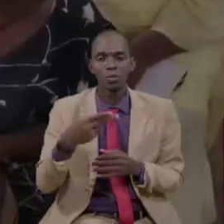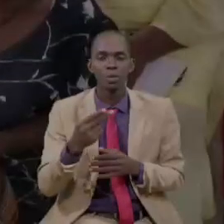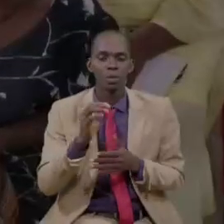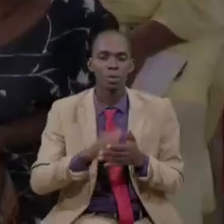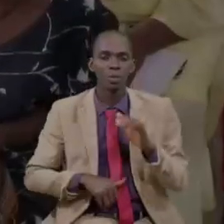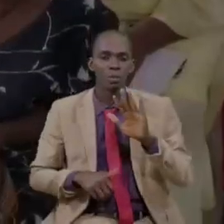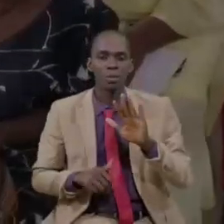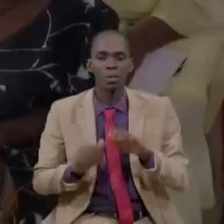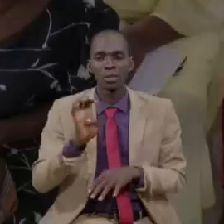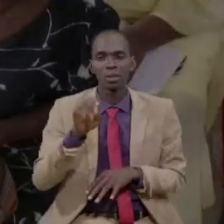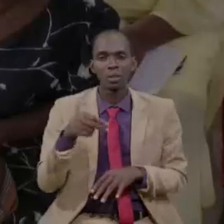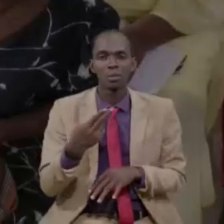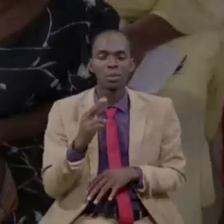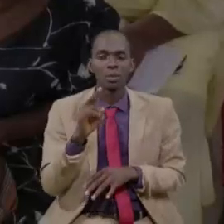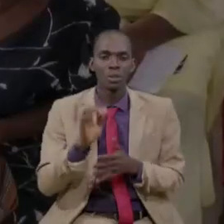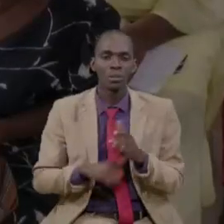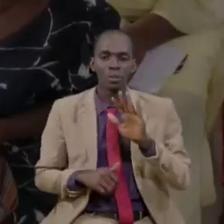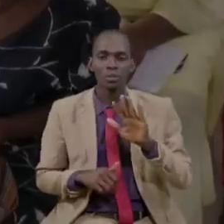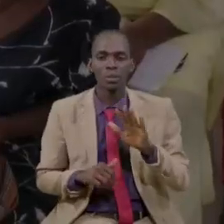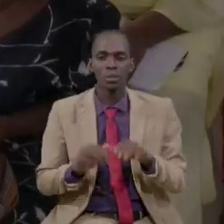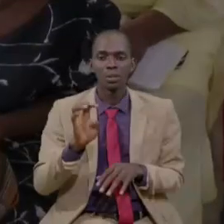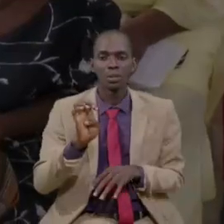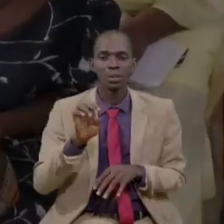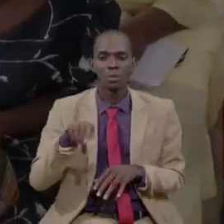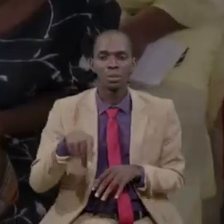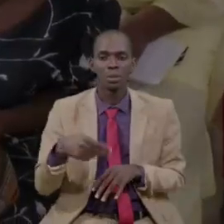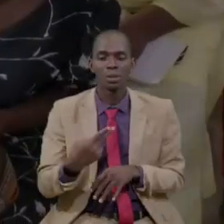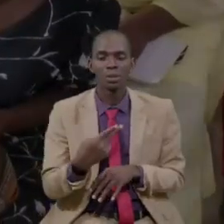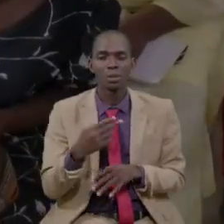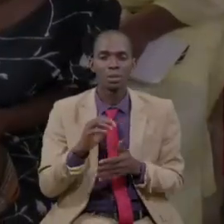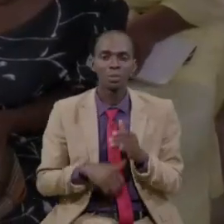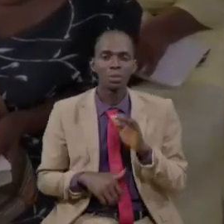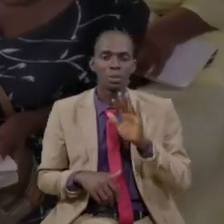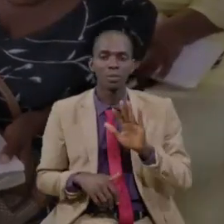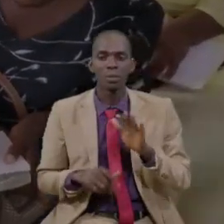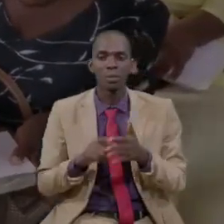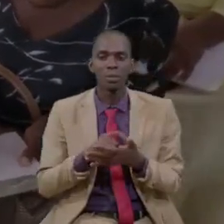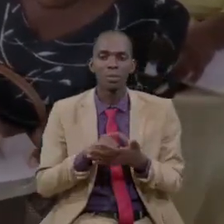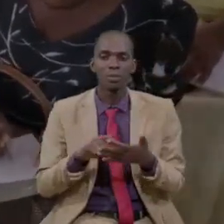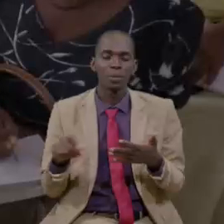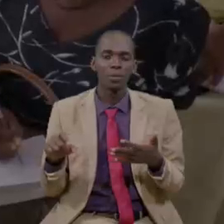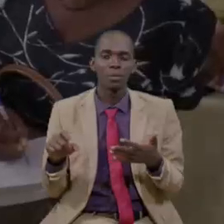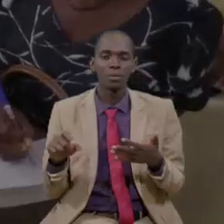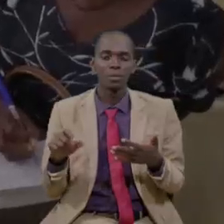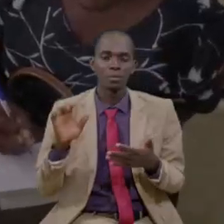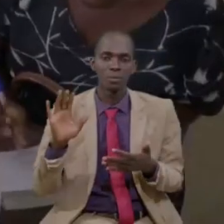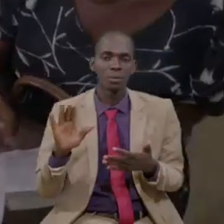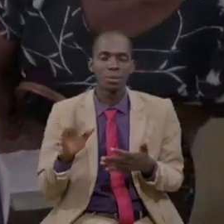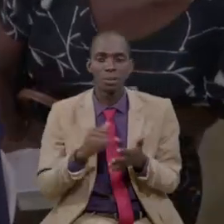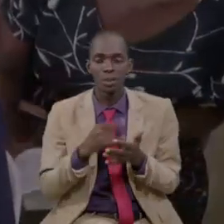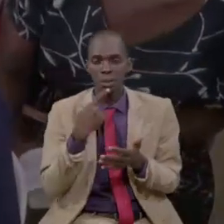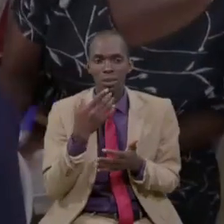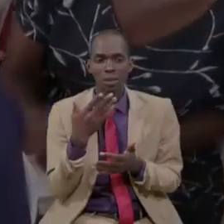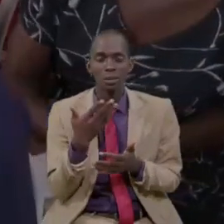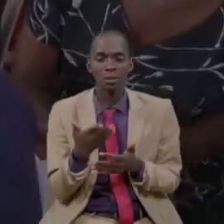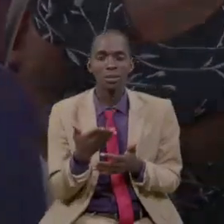in Ephesians chapter 5, reading from verse 5, it says, husbands,